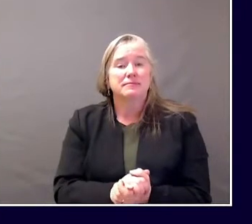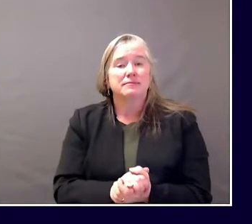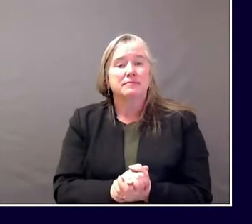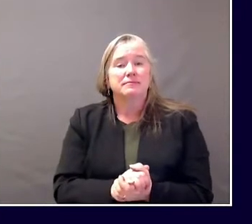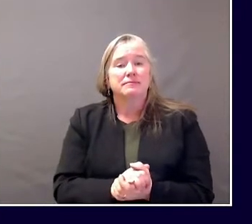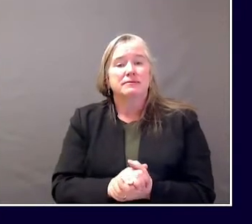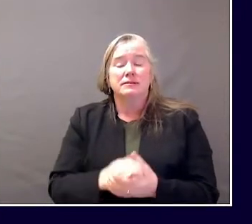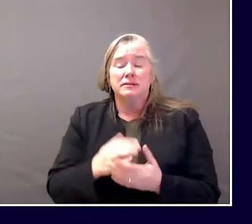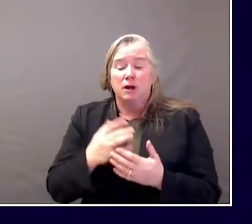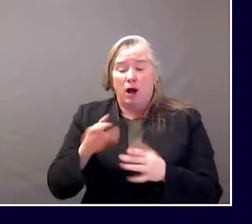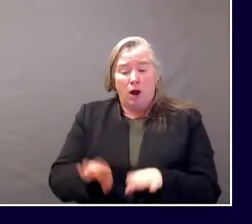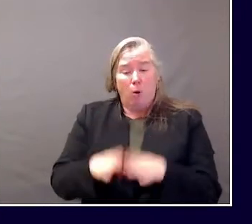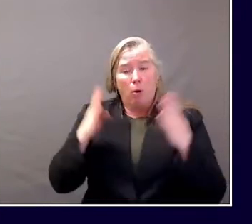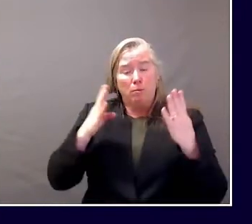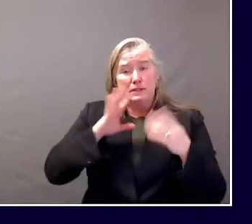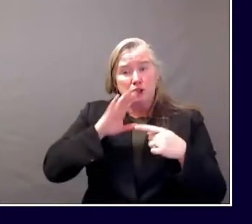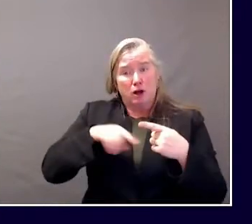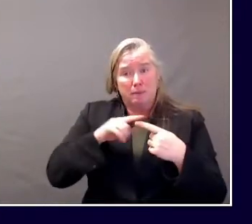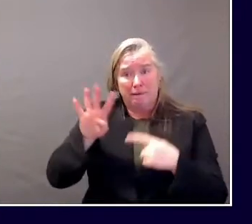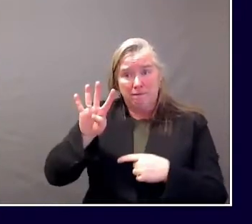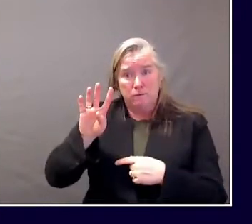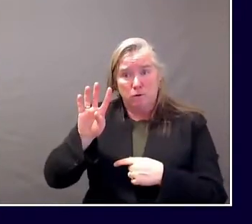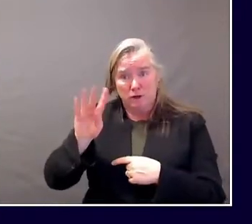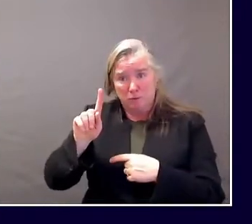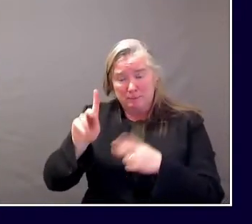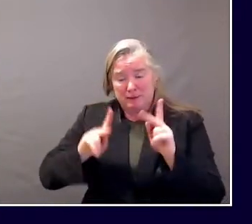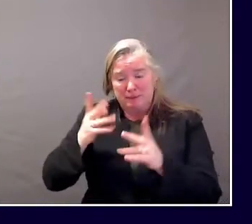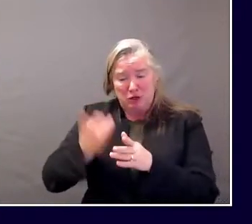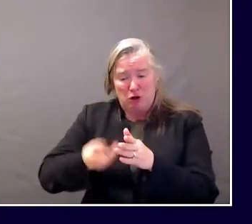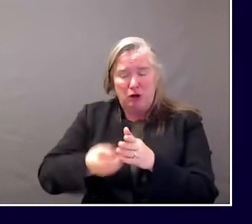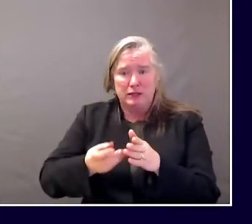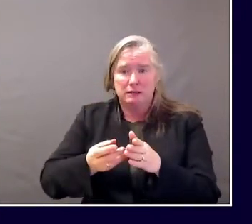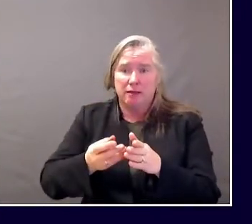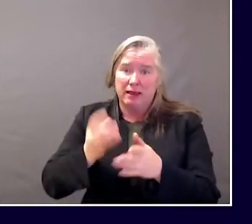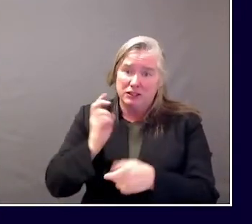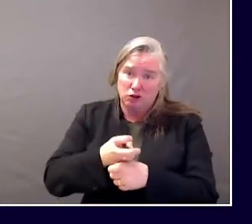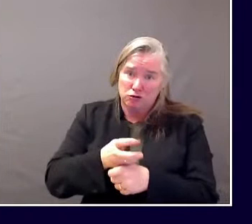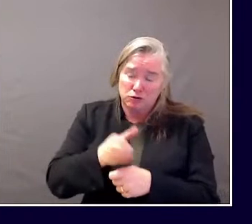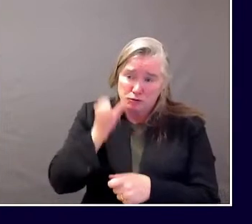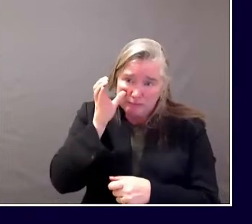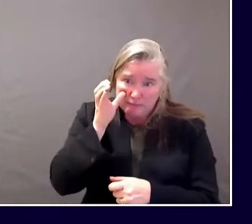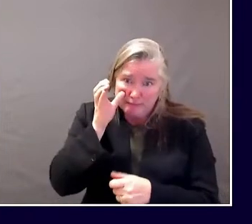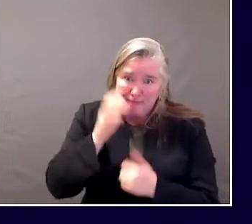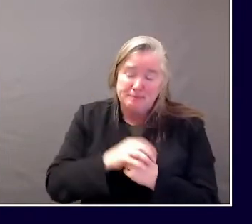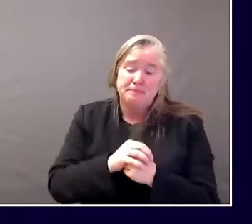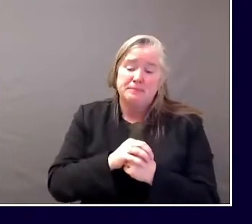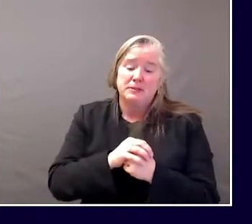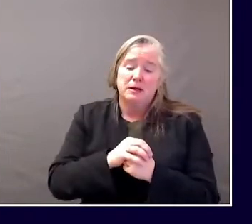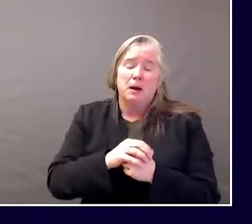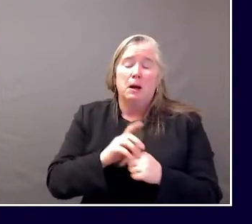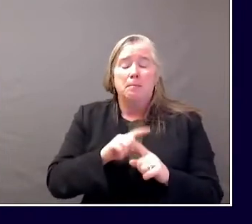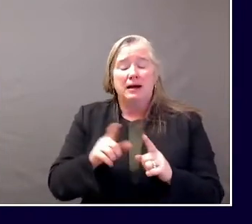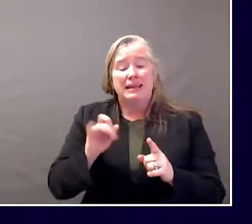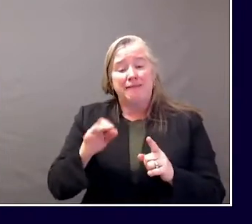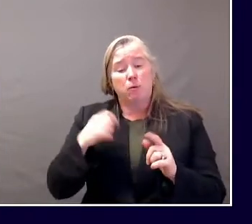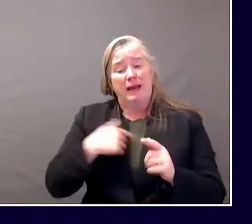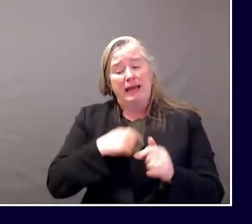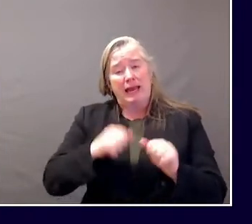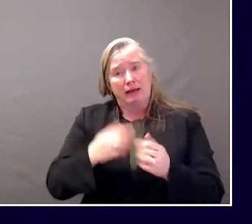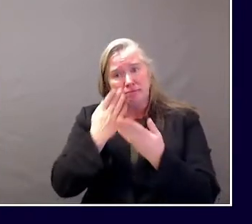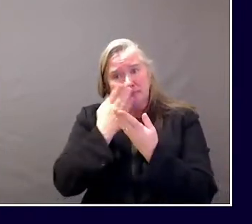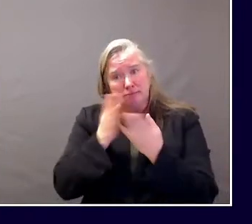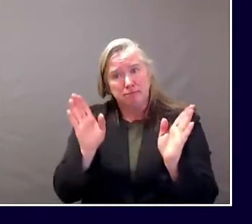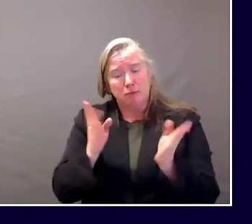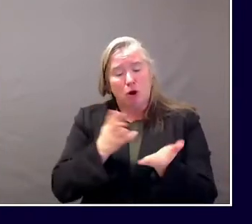a little bit jarring with respect to the number of deaths, but I hope the discussion around how we learn about deaths and how we continue to strive to